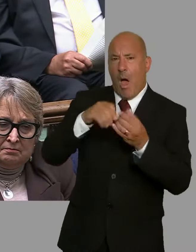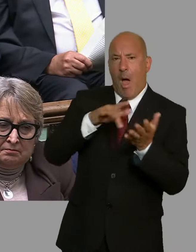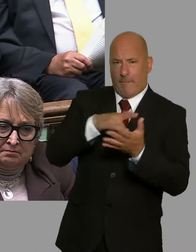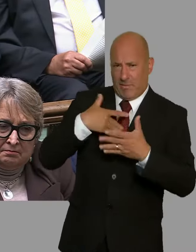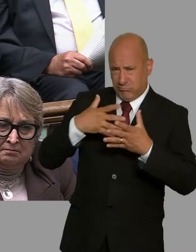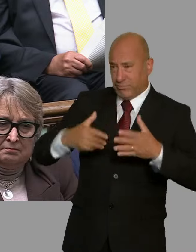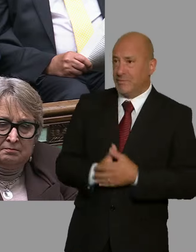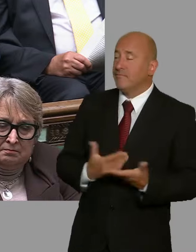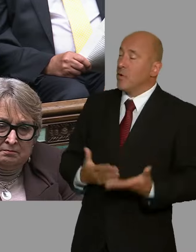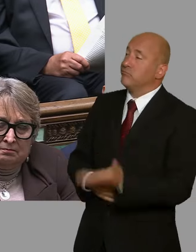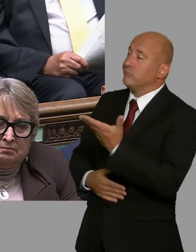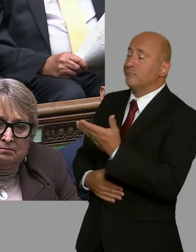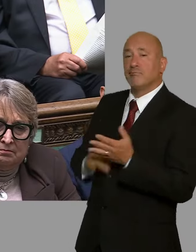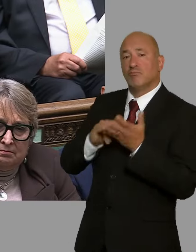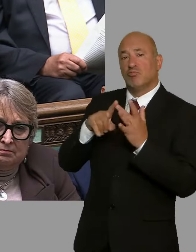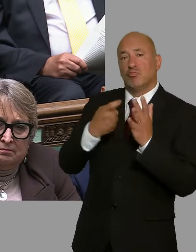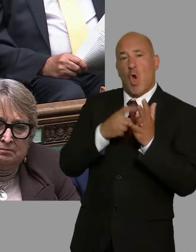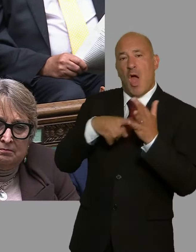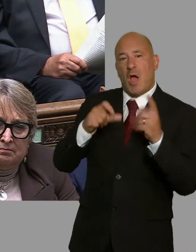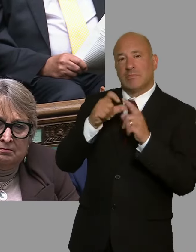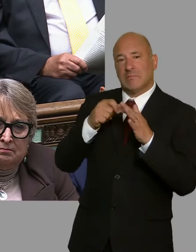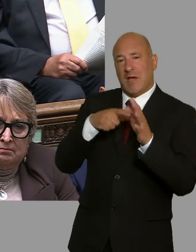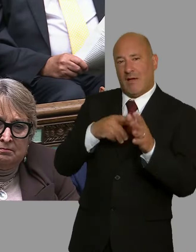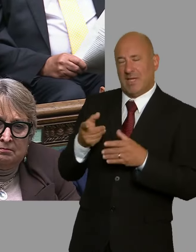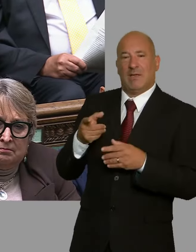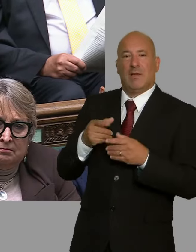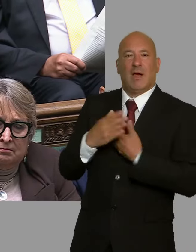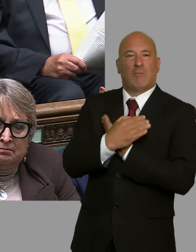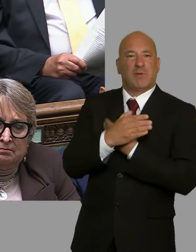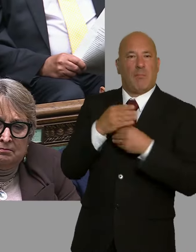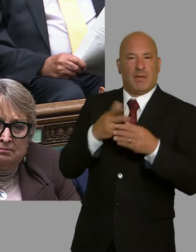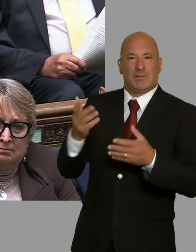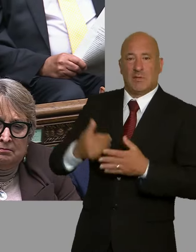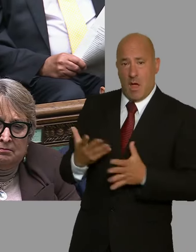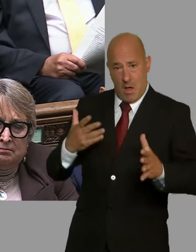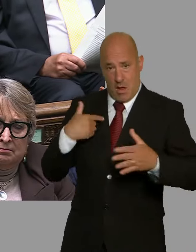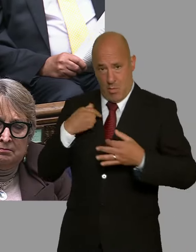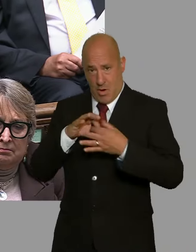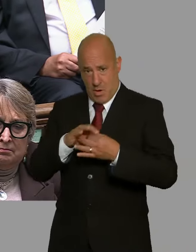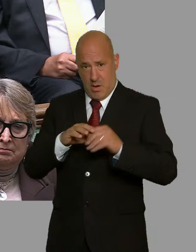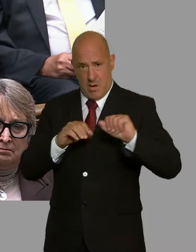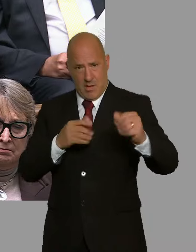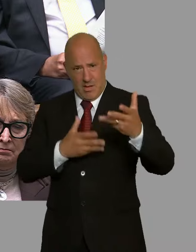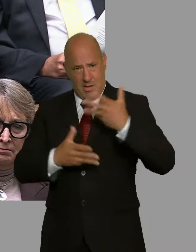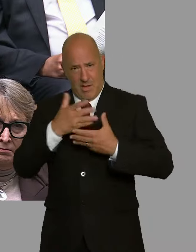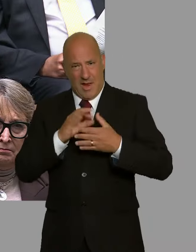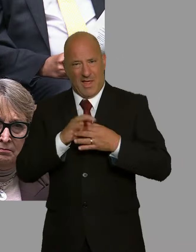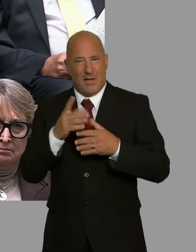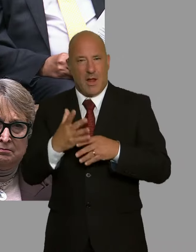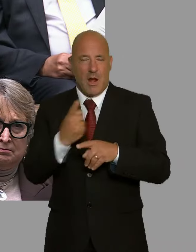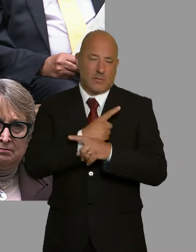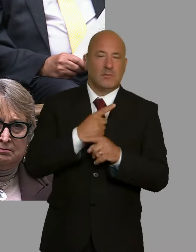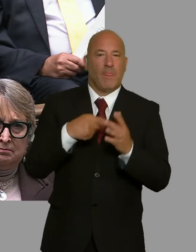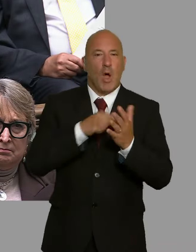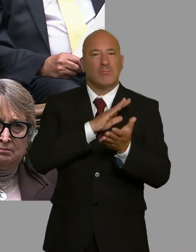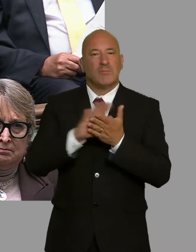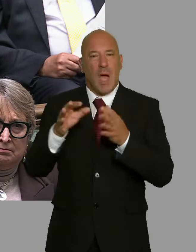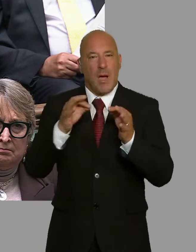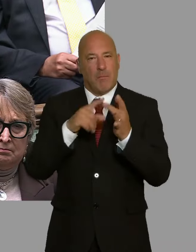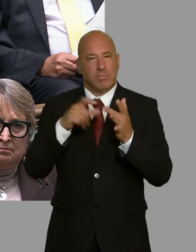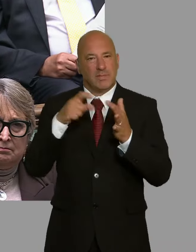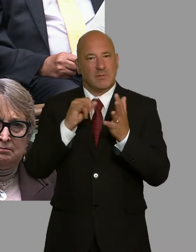how deeply the close-knit community there has been affected by this tragedy. And firefighters Martin Sadler and Jenny